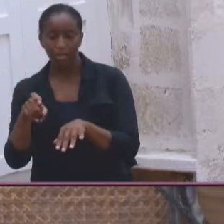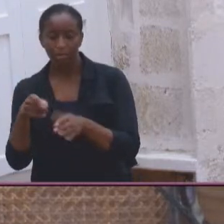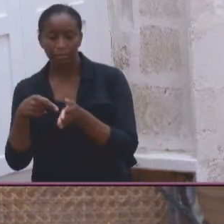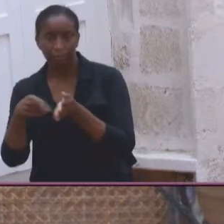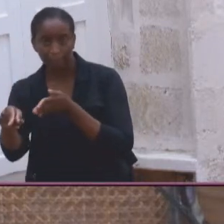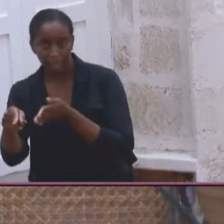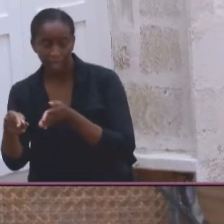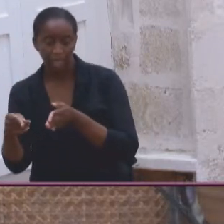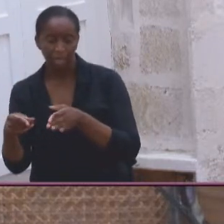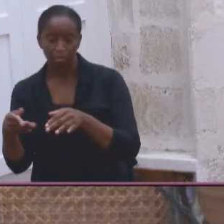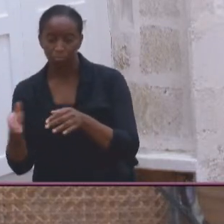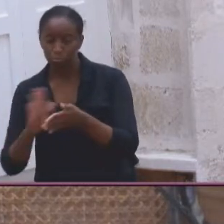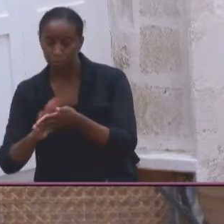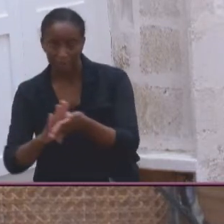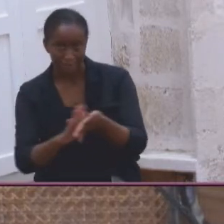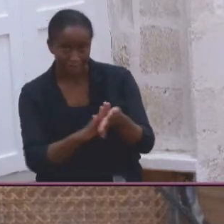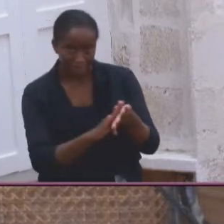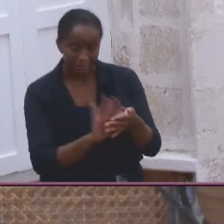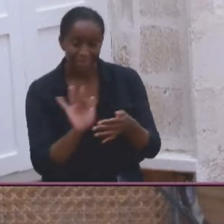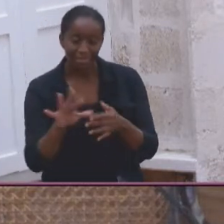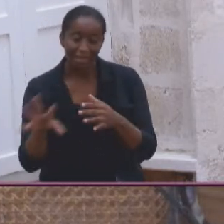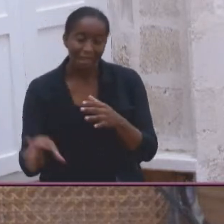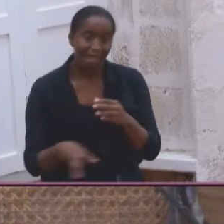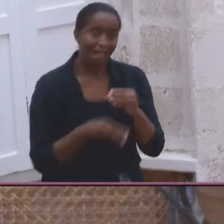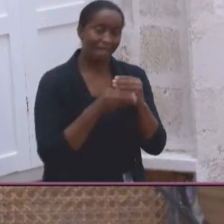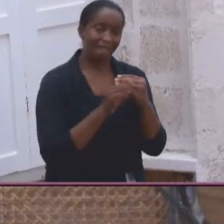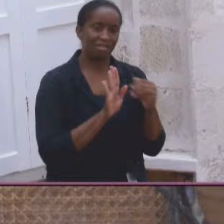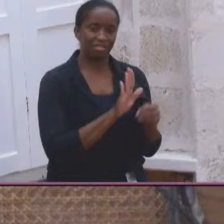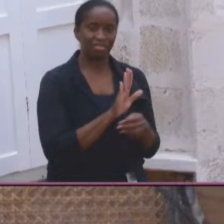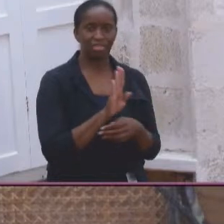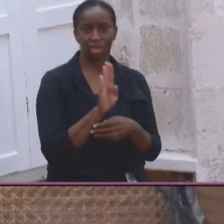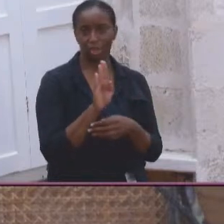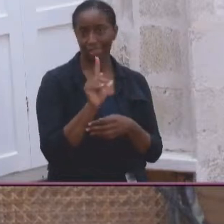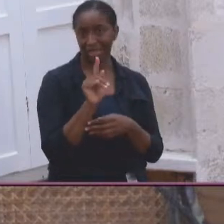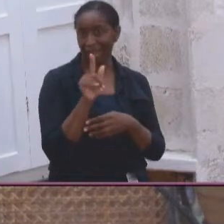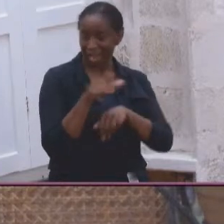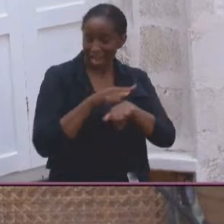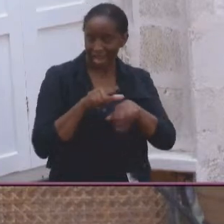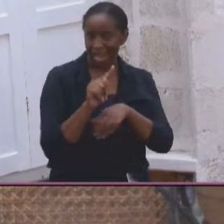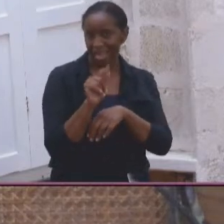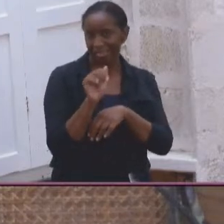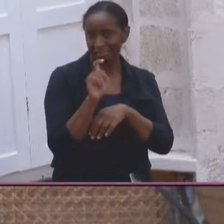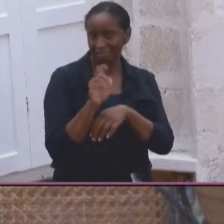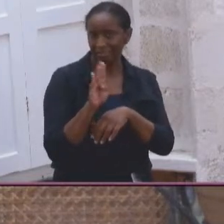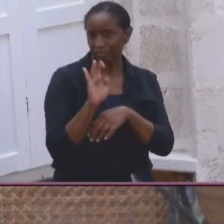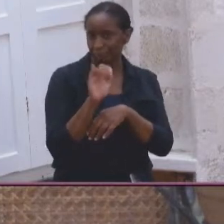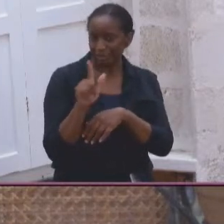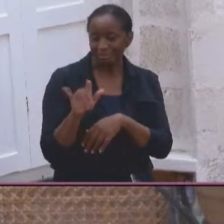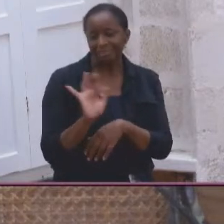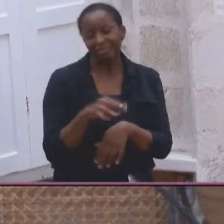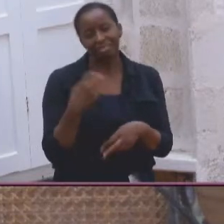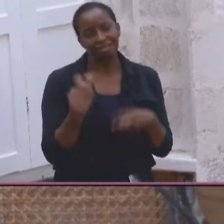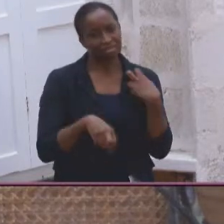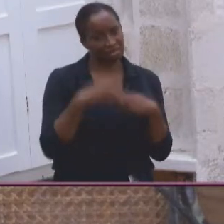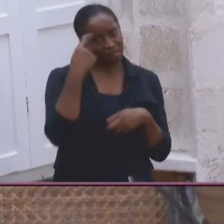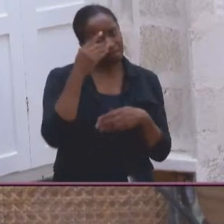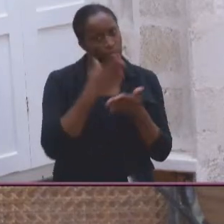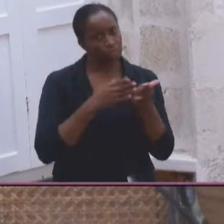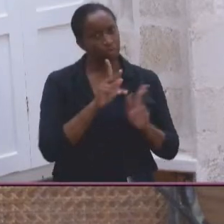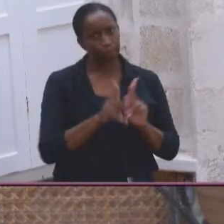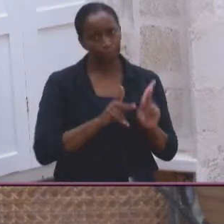to a committee for discussion. and you had a number of